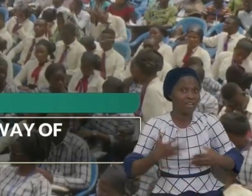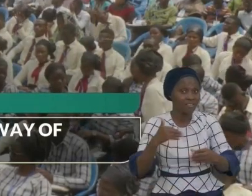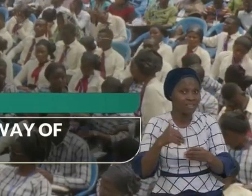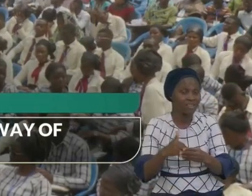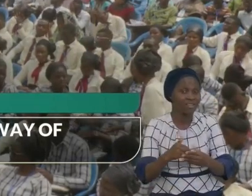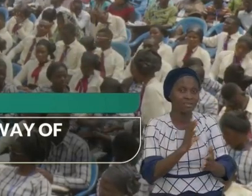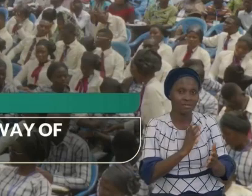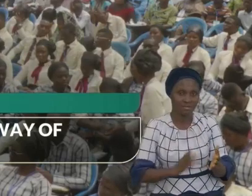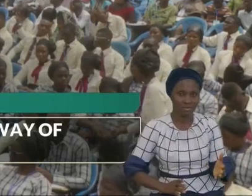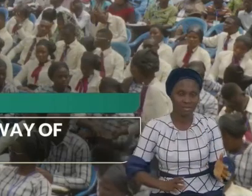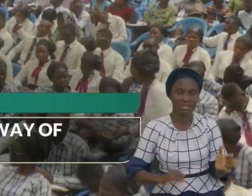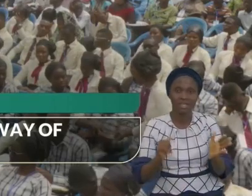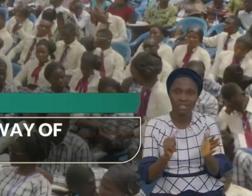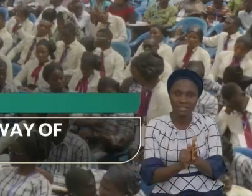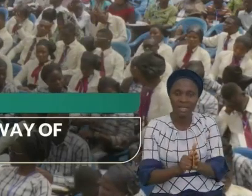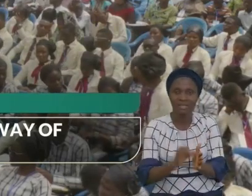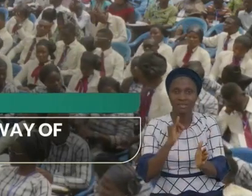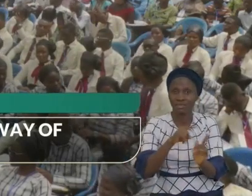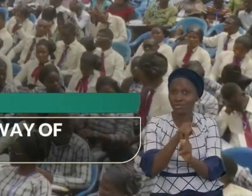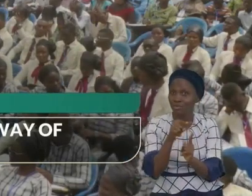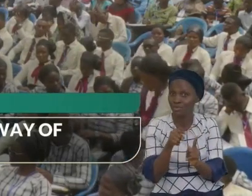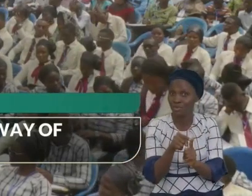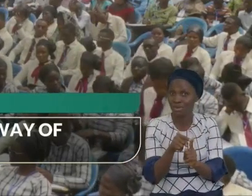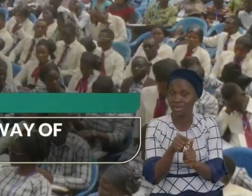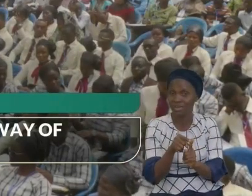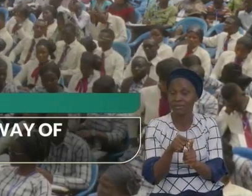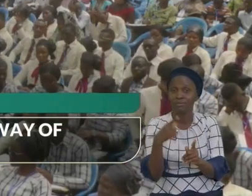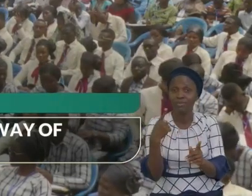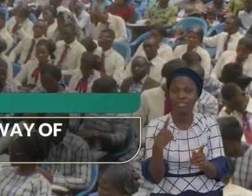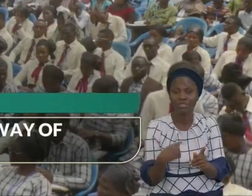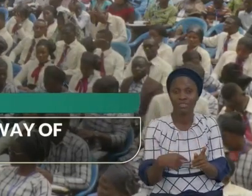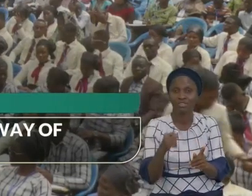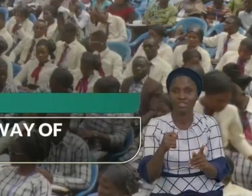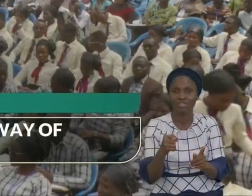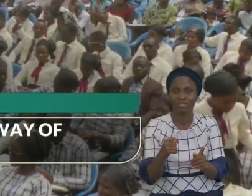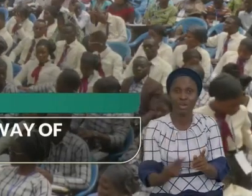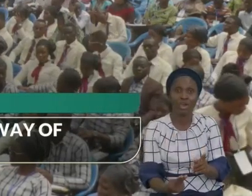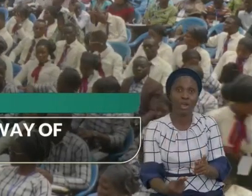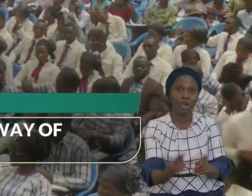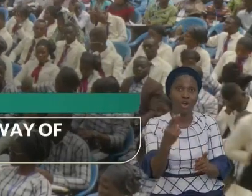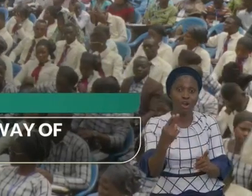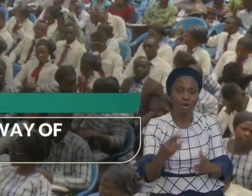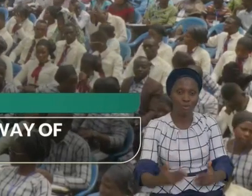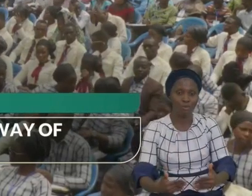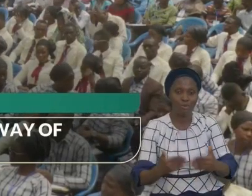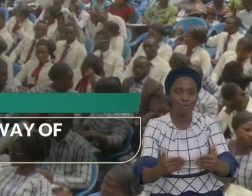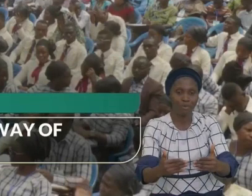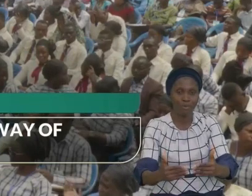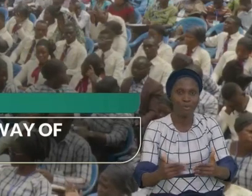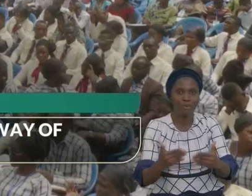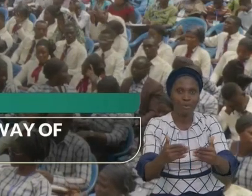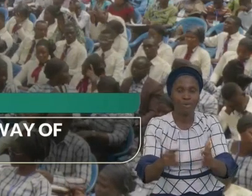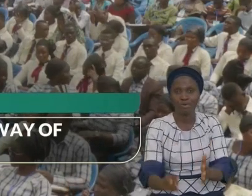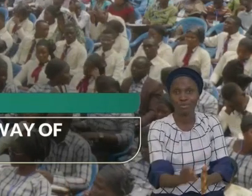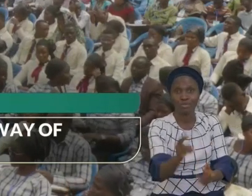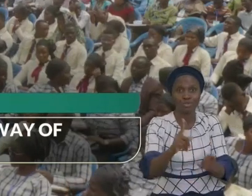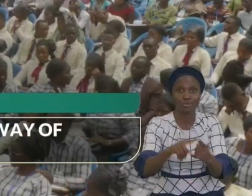upward journey onto that higher place, that is when it begins.